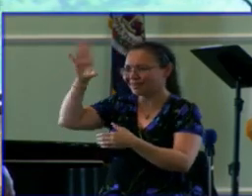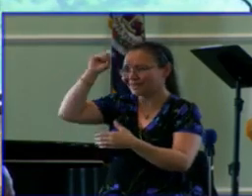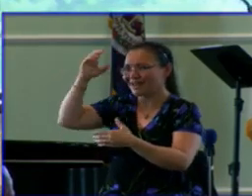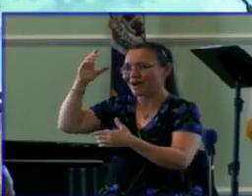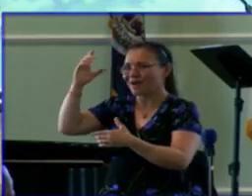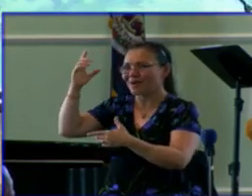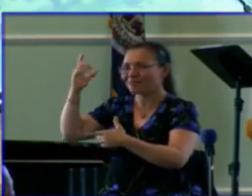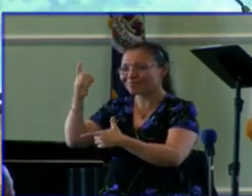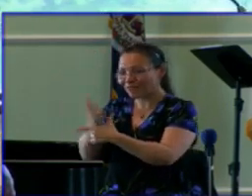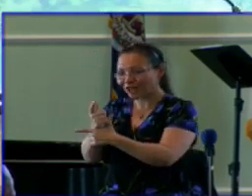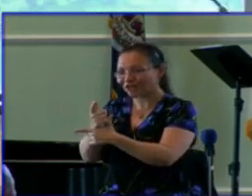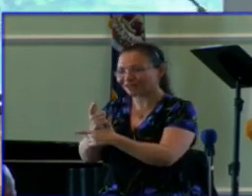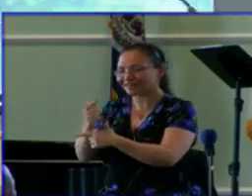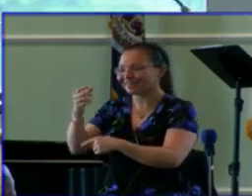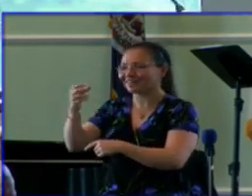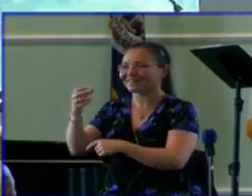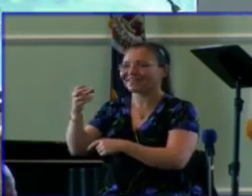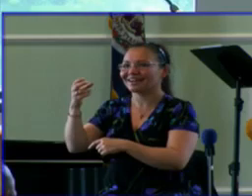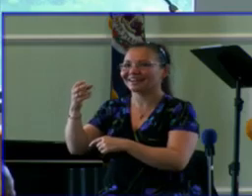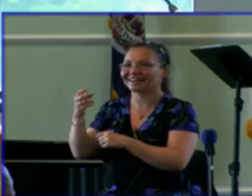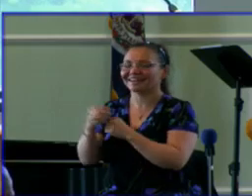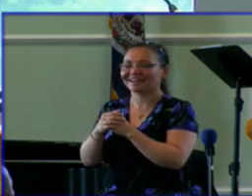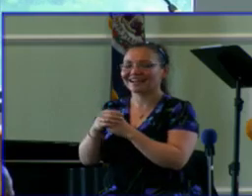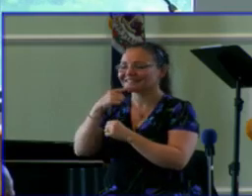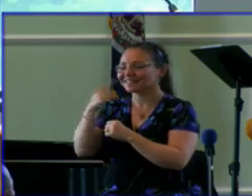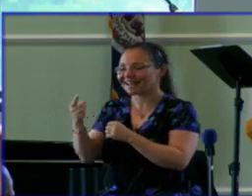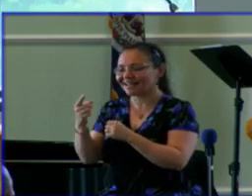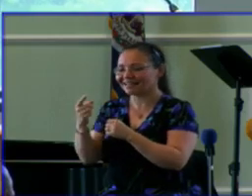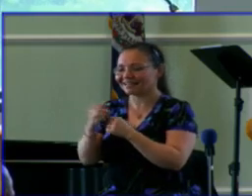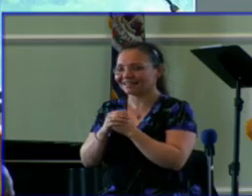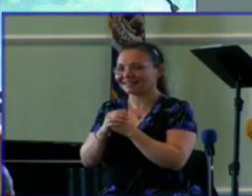Monster, Herman said to me, "Hey,